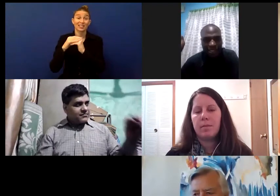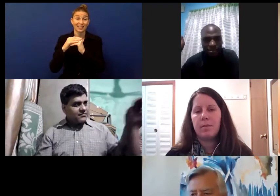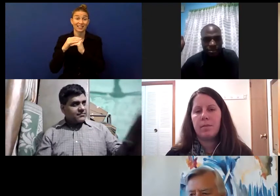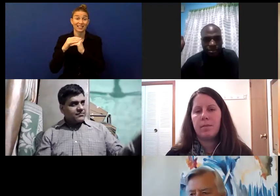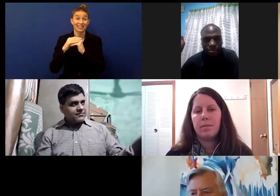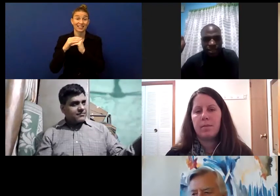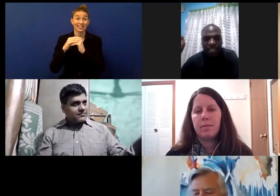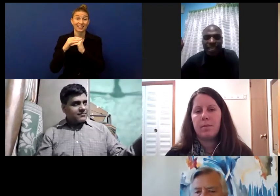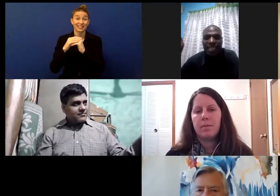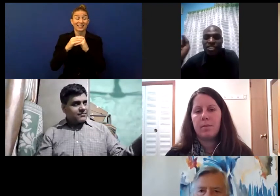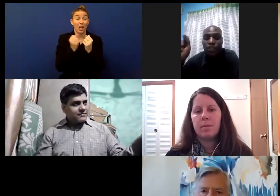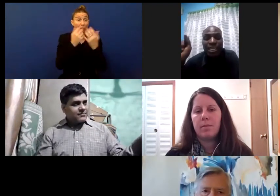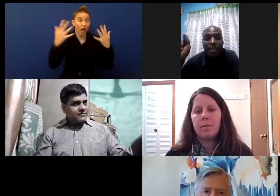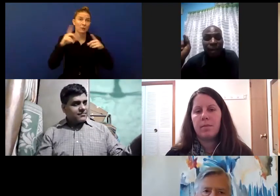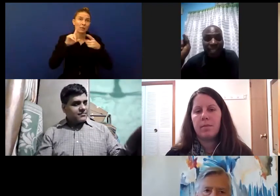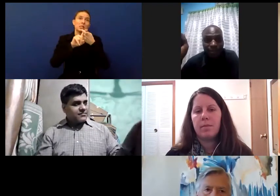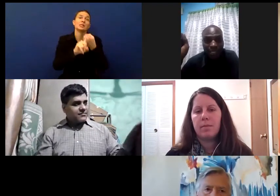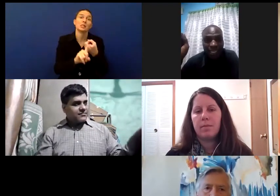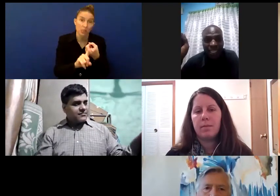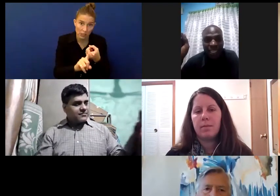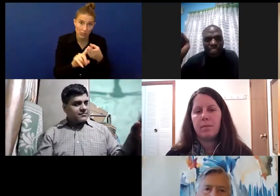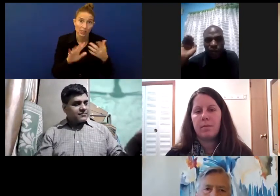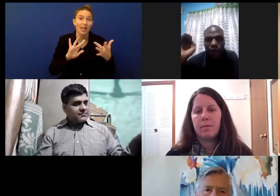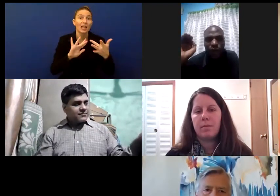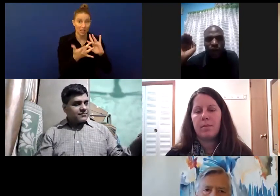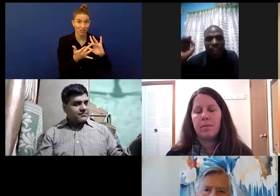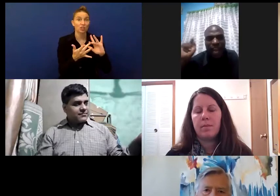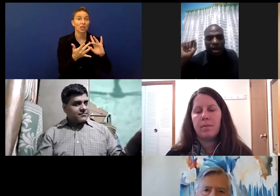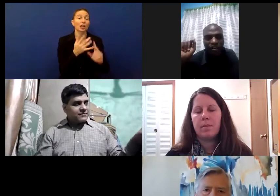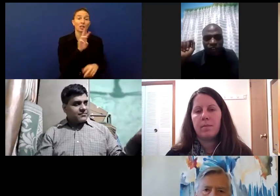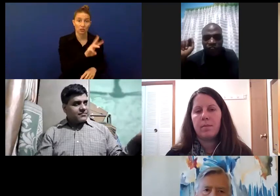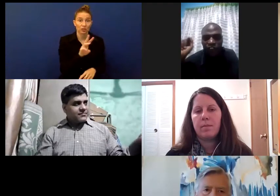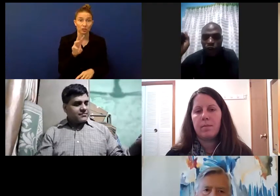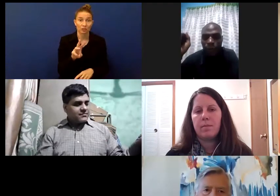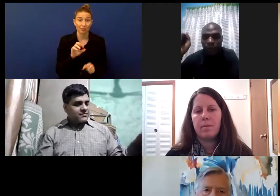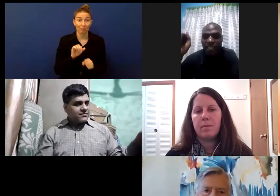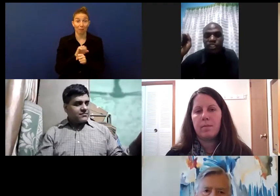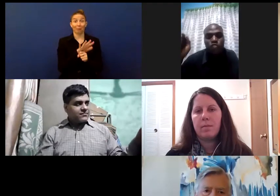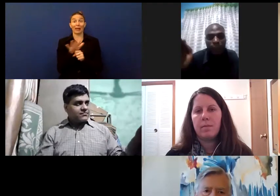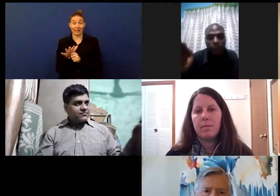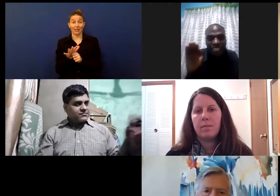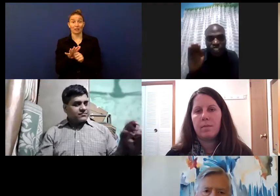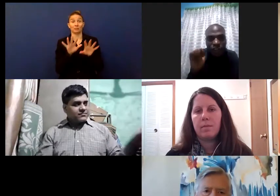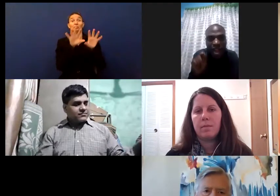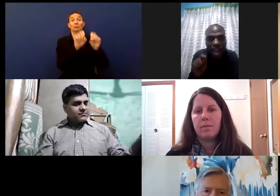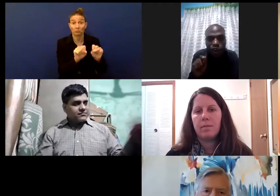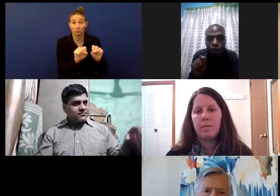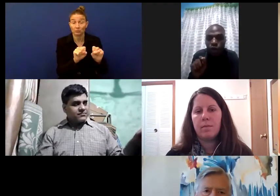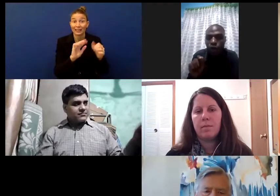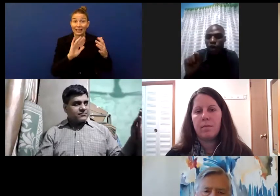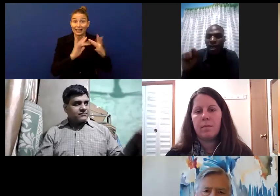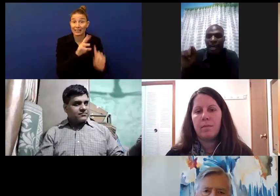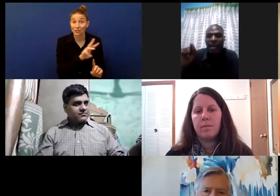internet during the pandemic. So now, from the social protection